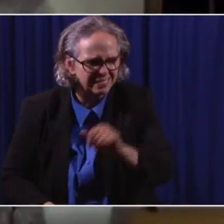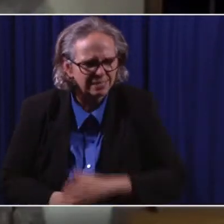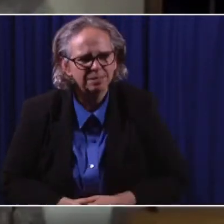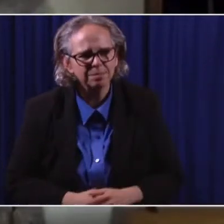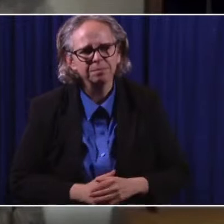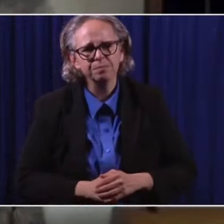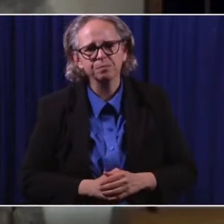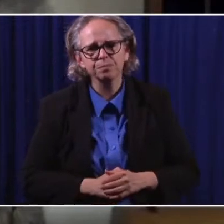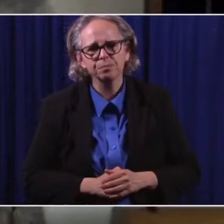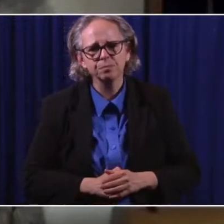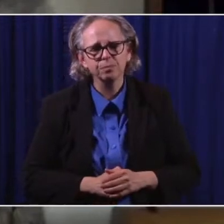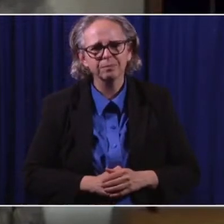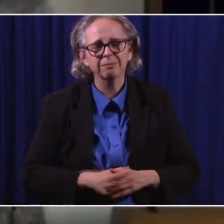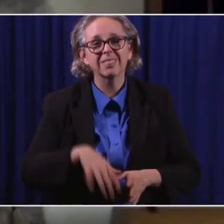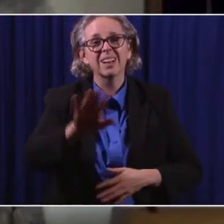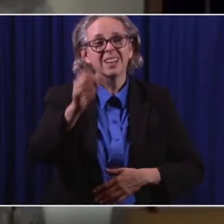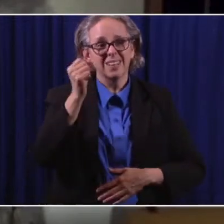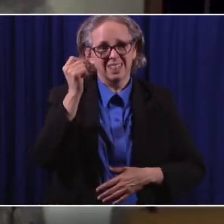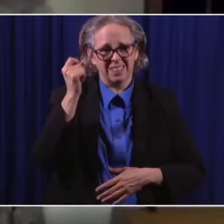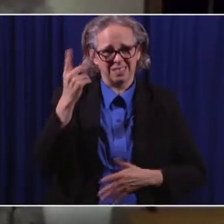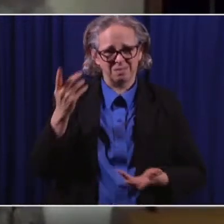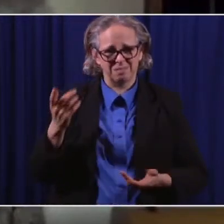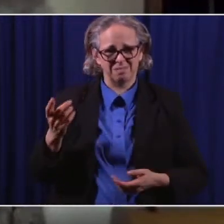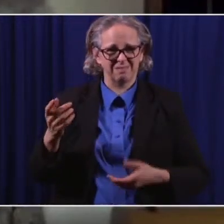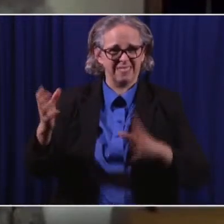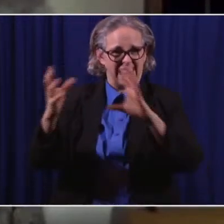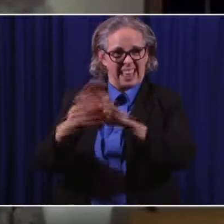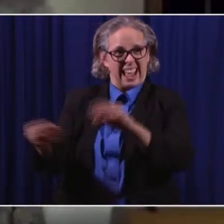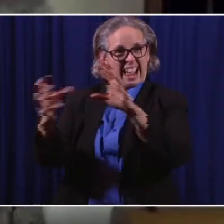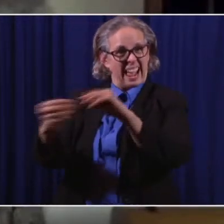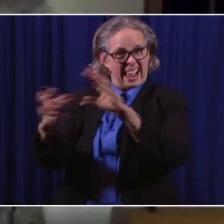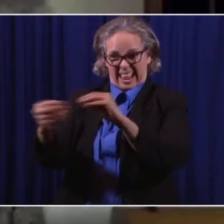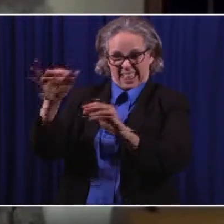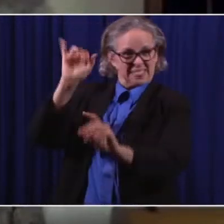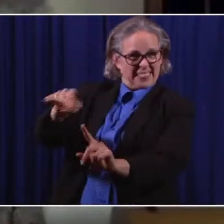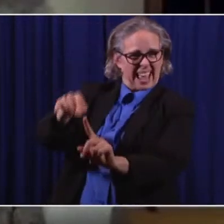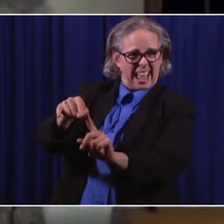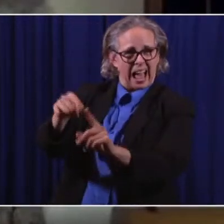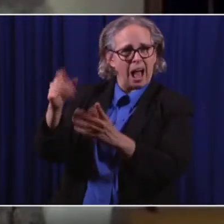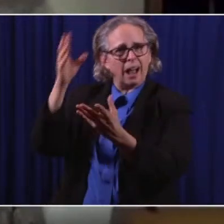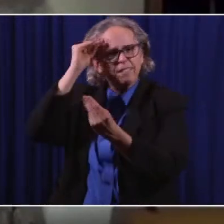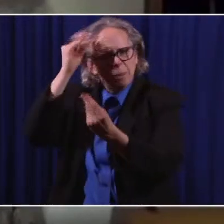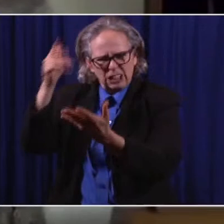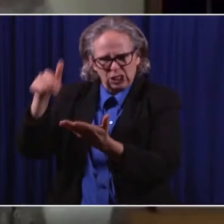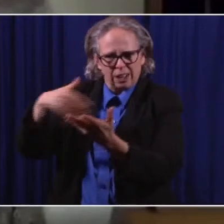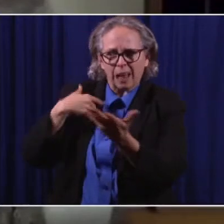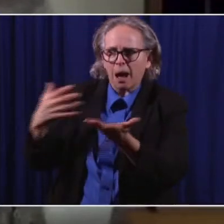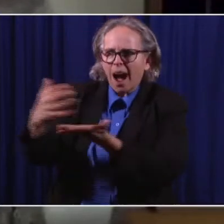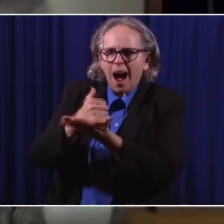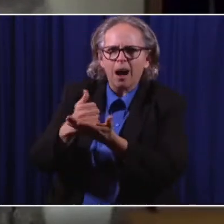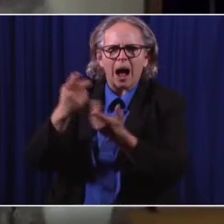even when we get that, it's not going to be, in most cases,